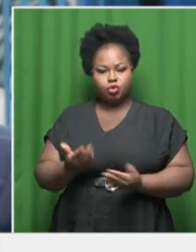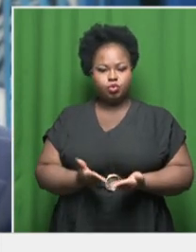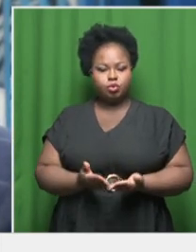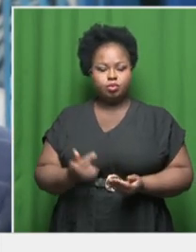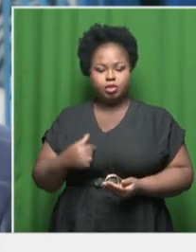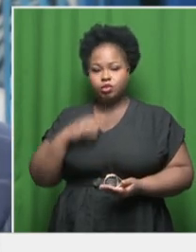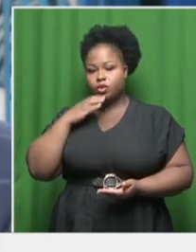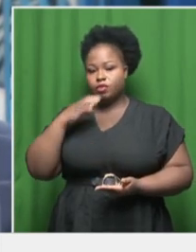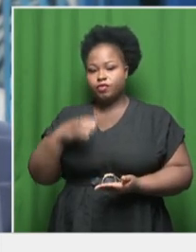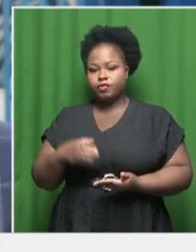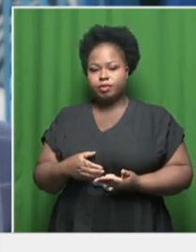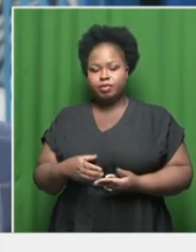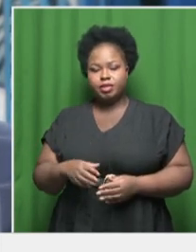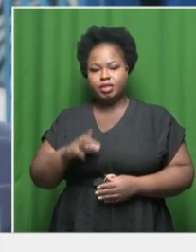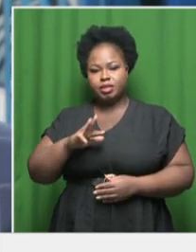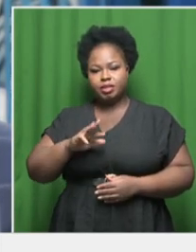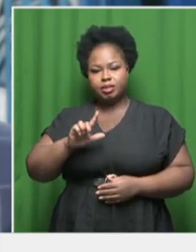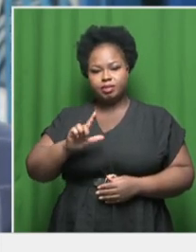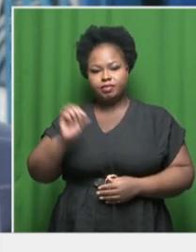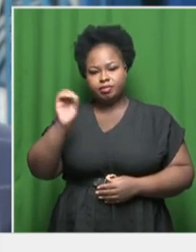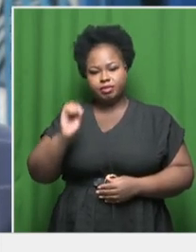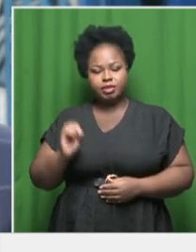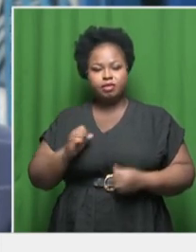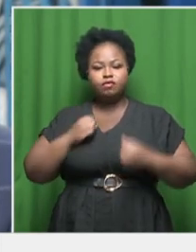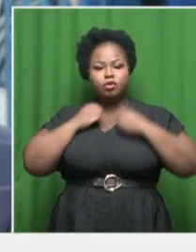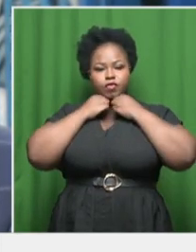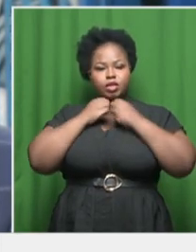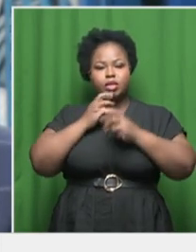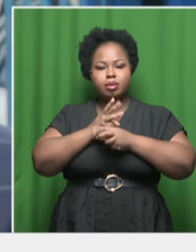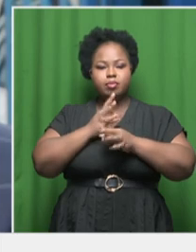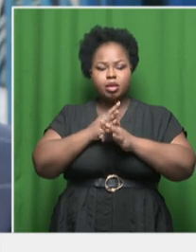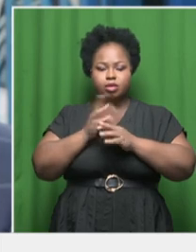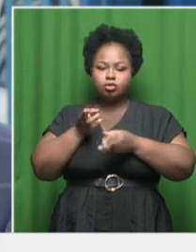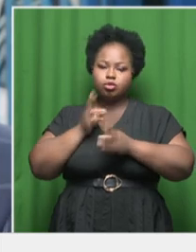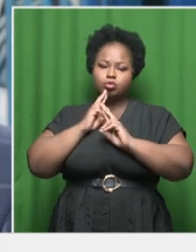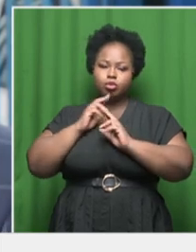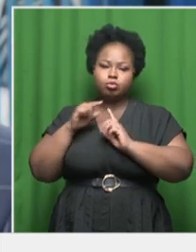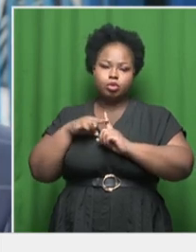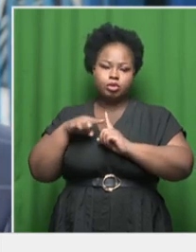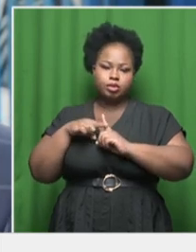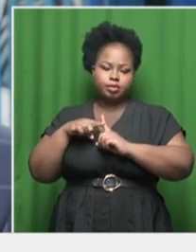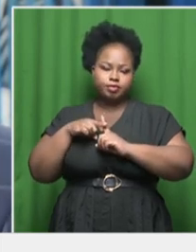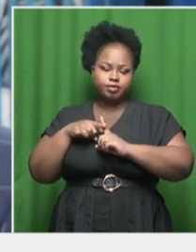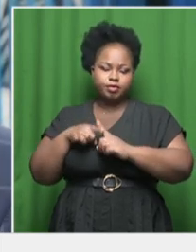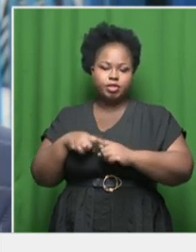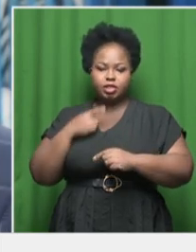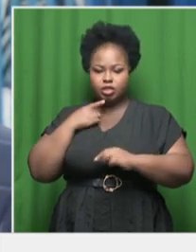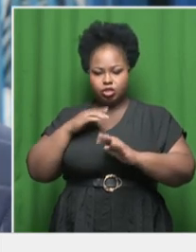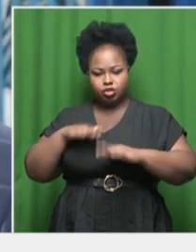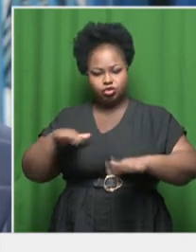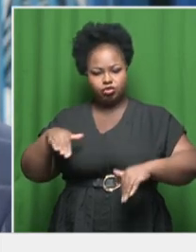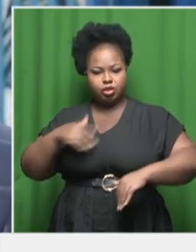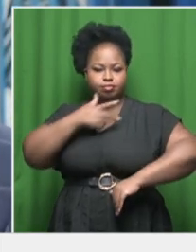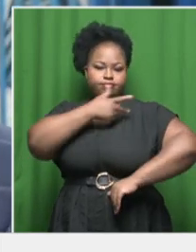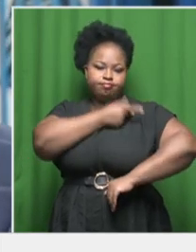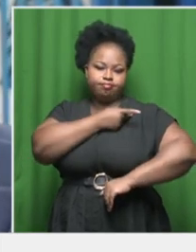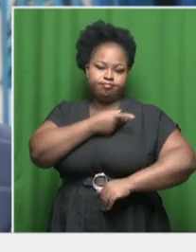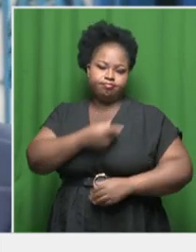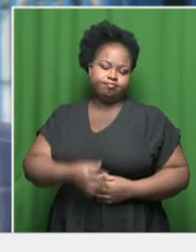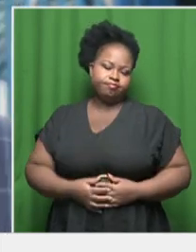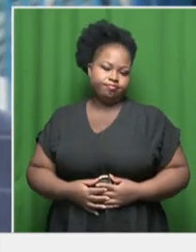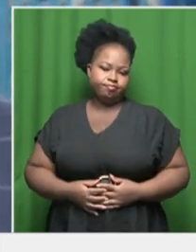can confirm to you that 97% of the parents responded positively. They give permission that their children should be immunized at the